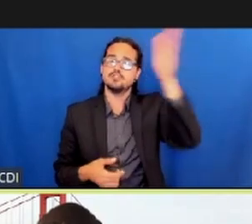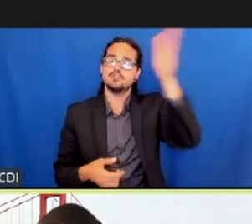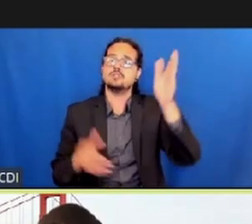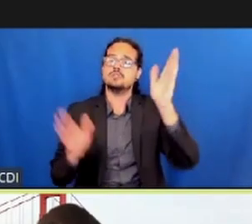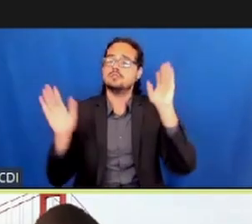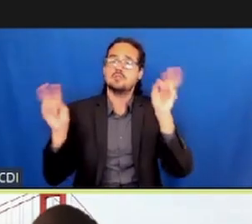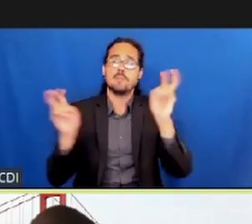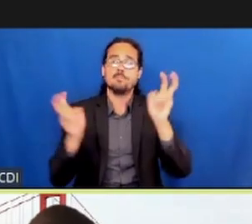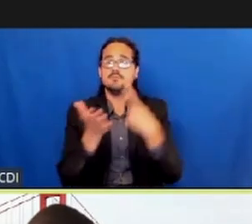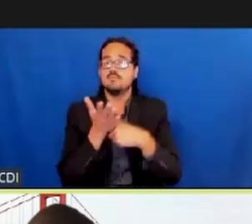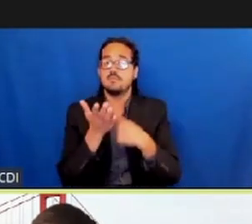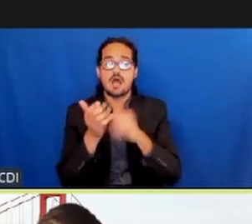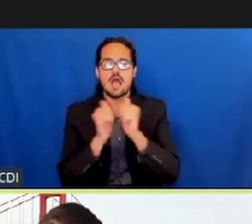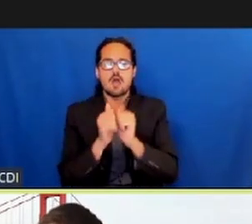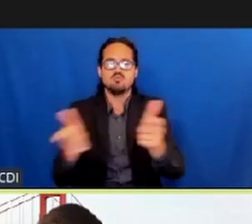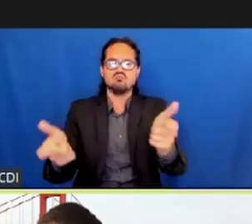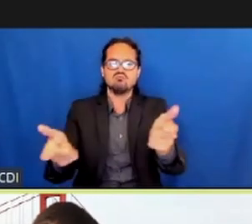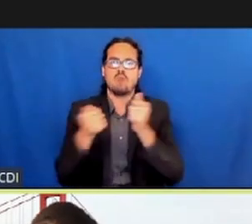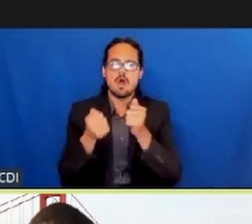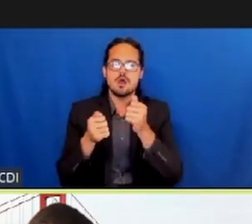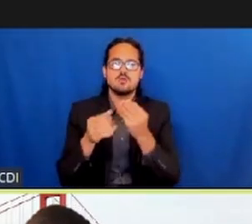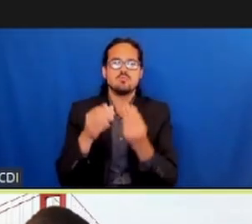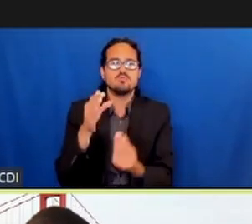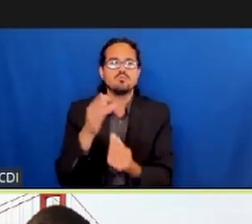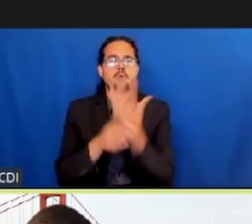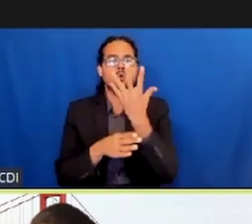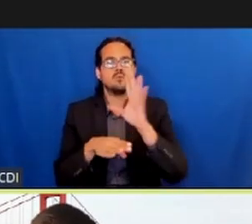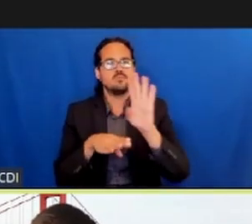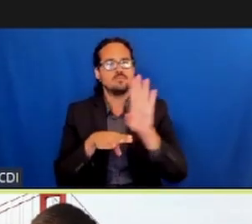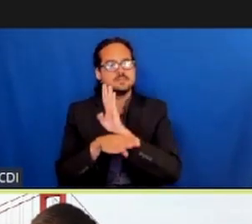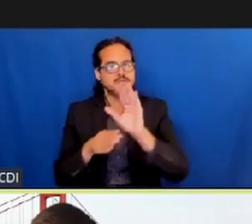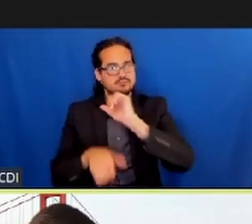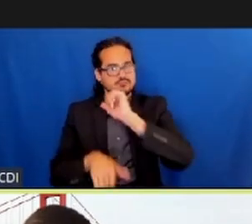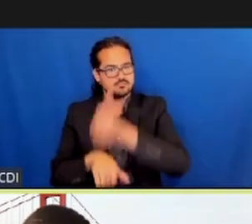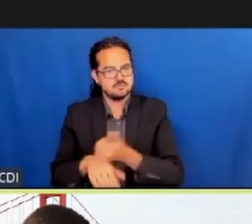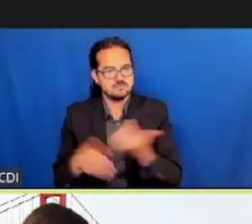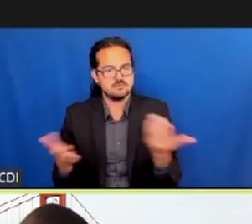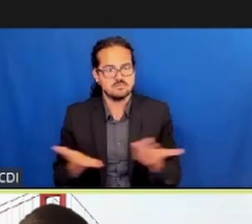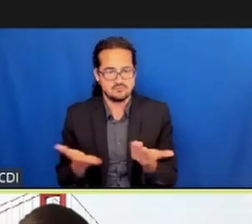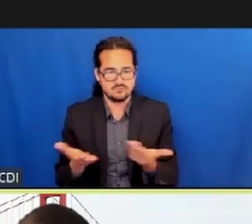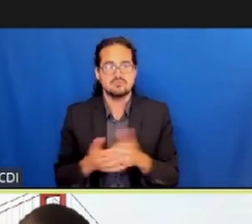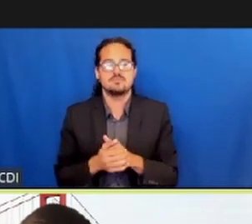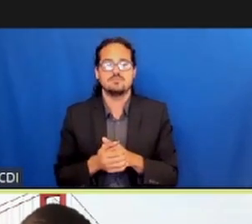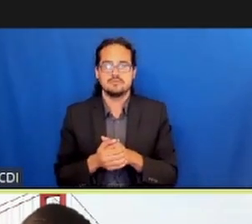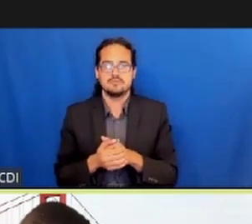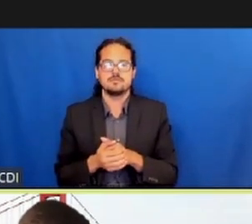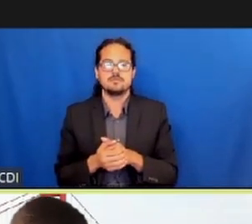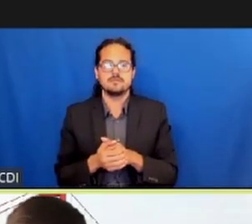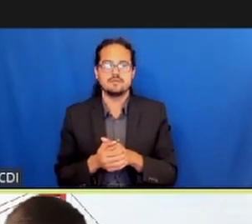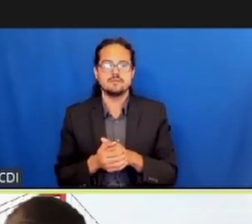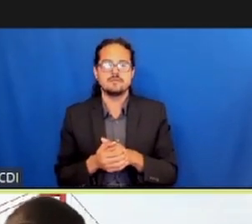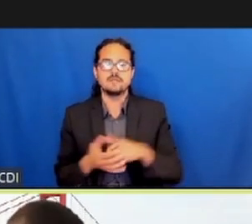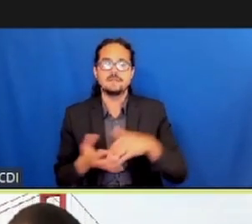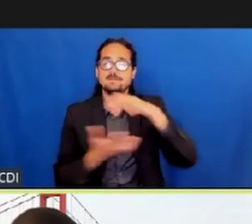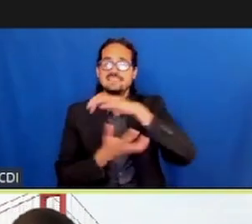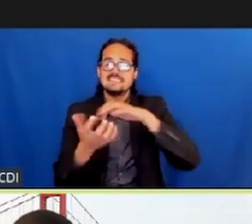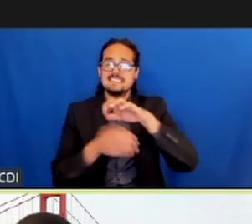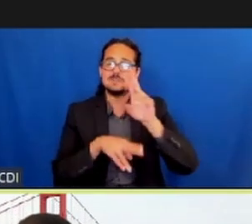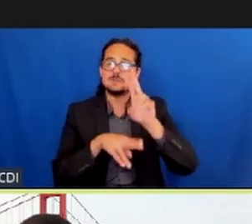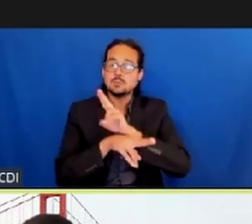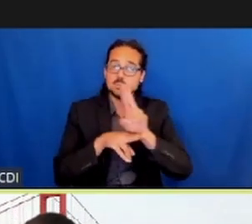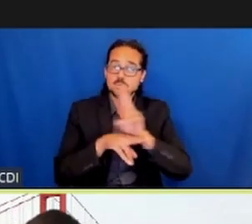creative mixed use energies to continue to provide energy to our downtown and commercial corridors? Next slide, please.